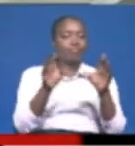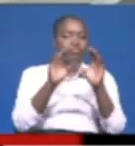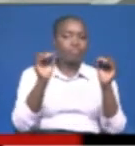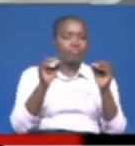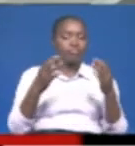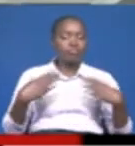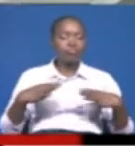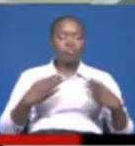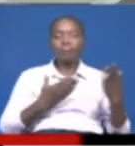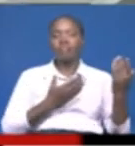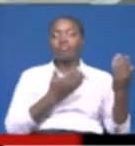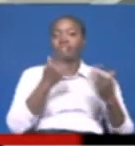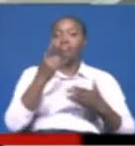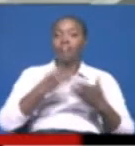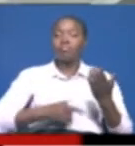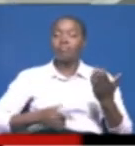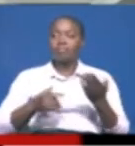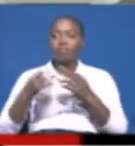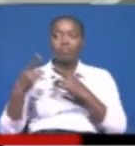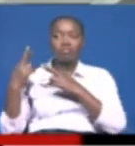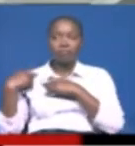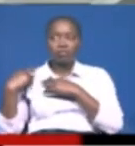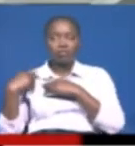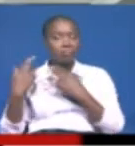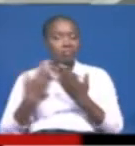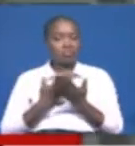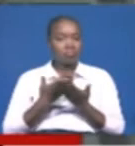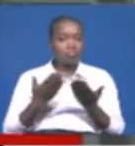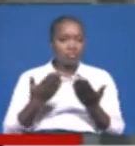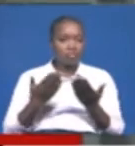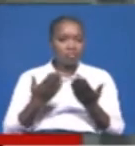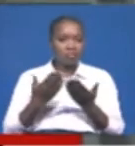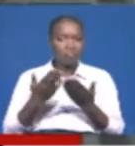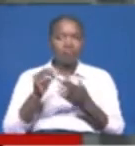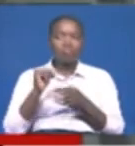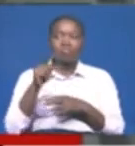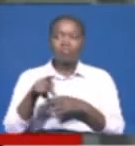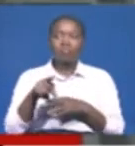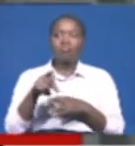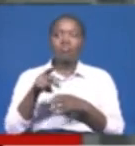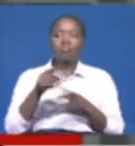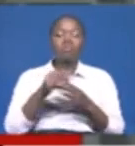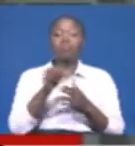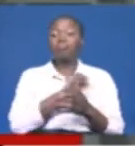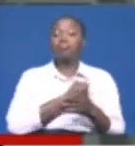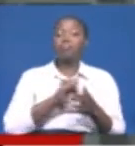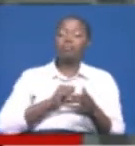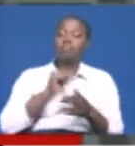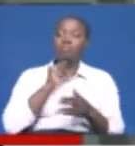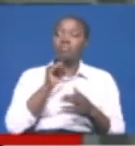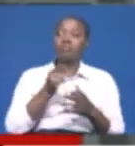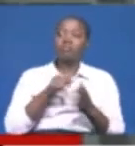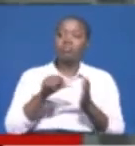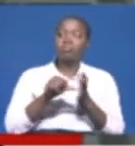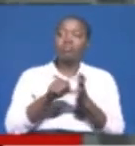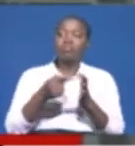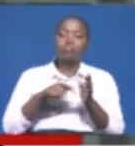expectation and what the role, and let me now put what the role of a member of National Assembly is or Senate. And that is our problem as a country.